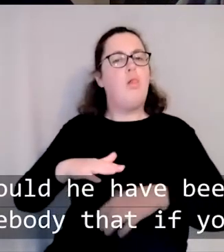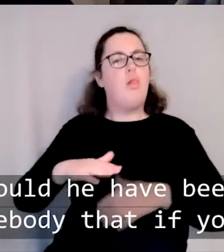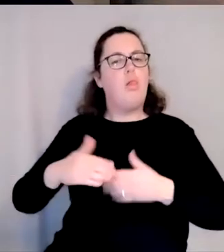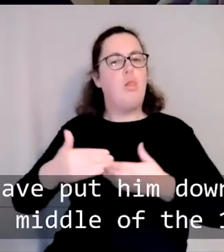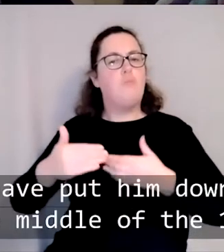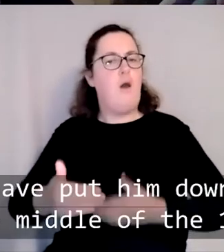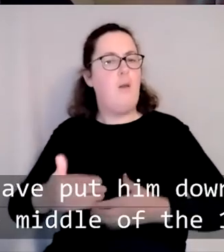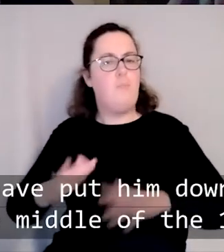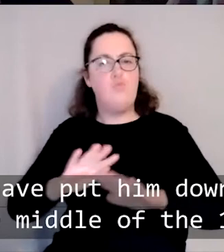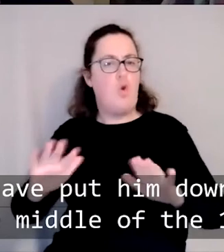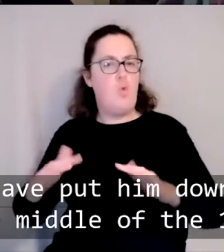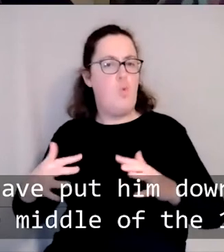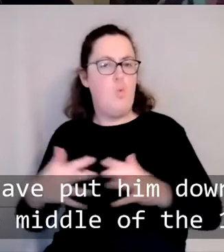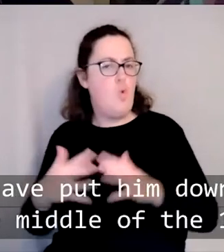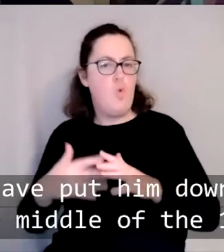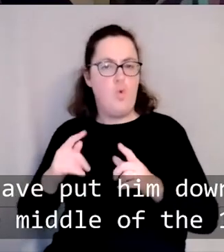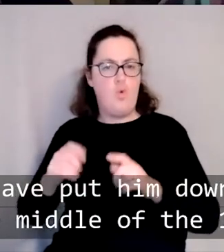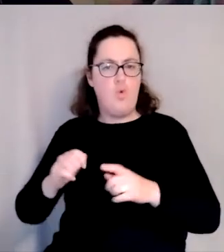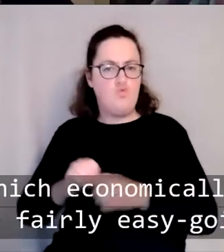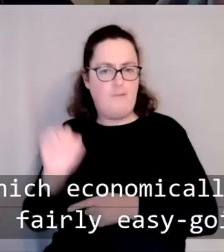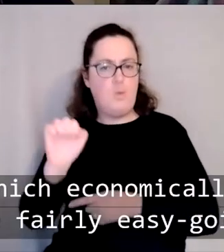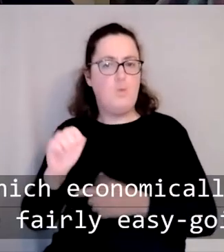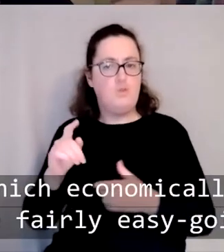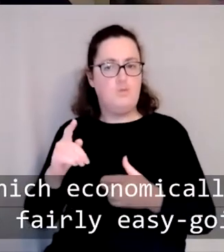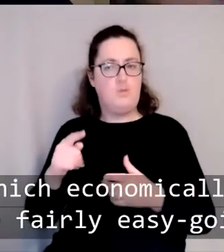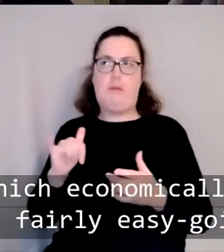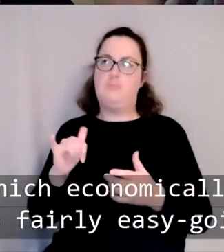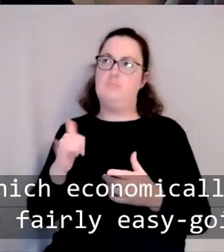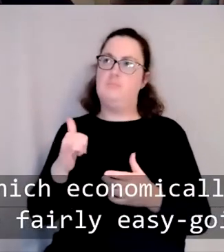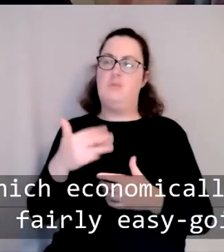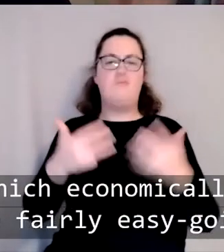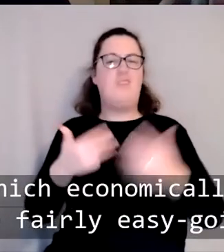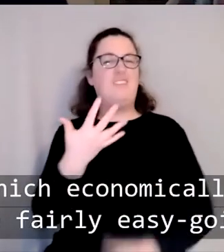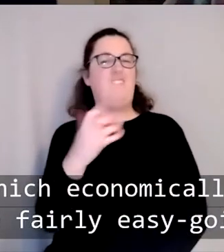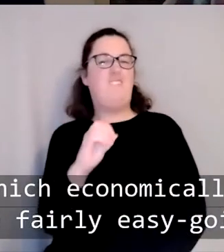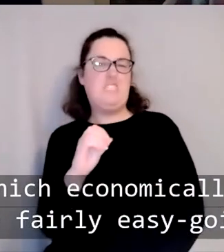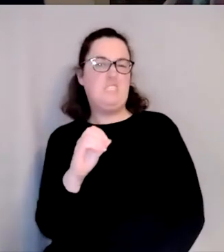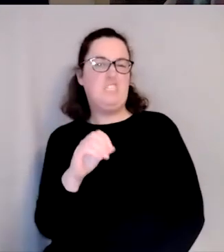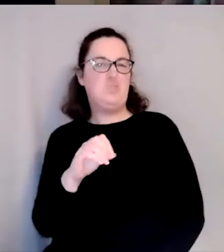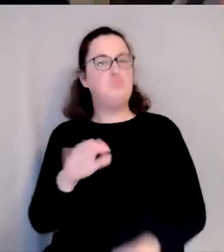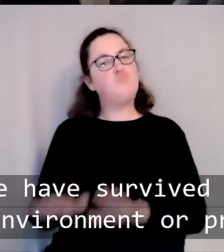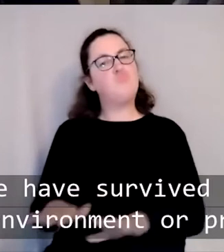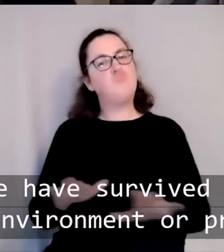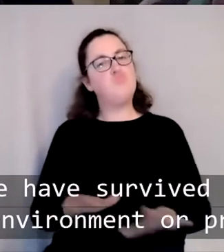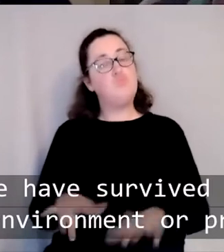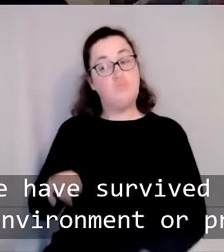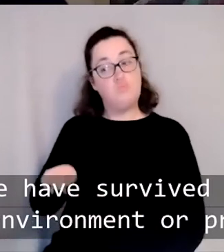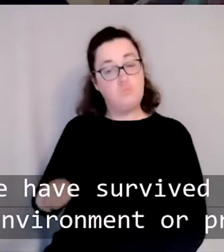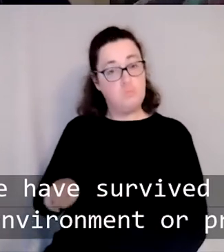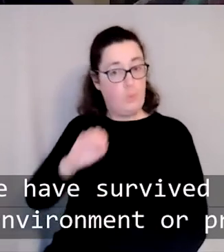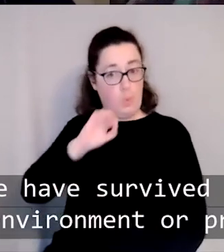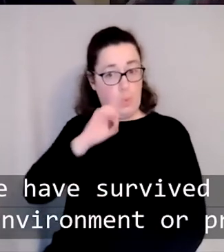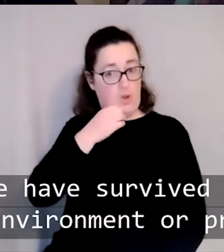that, if you'd have put him down in the middle of the 1950s, which economically were fairly easygoing, would he